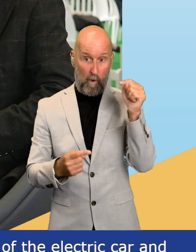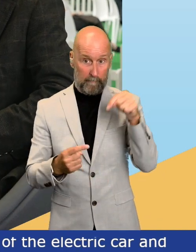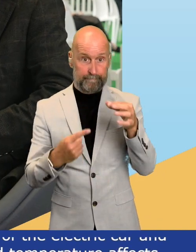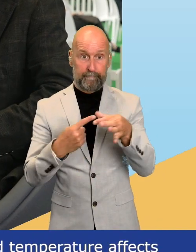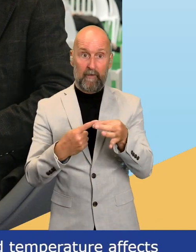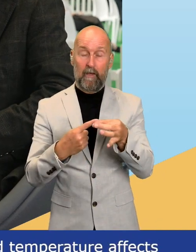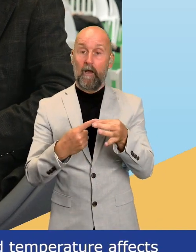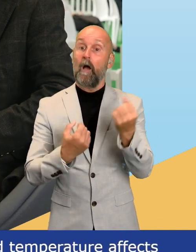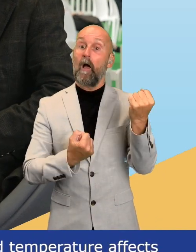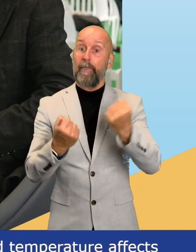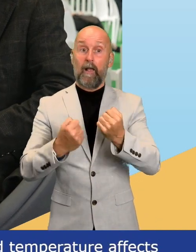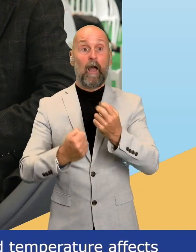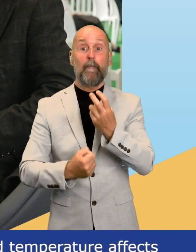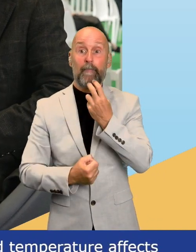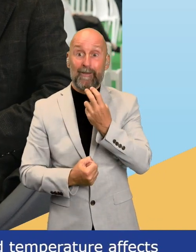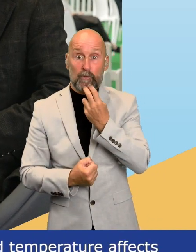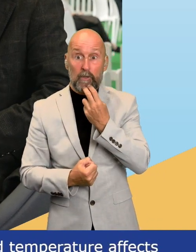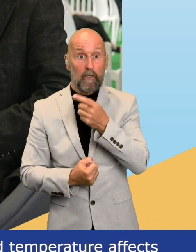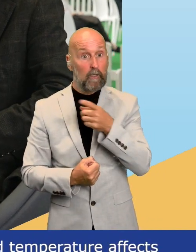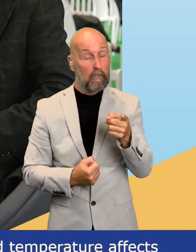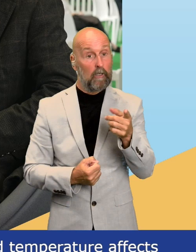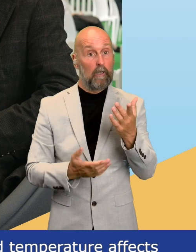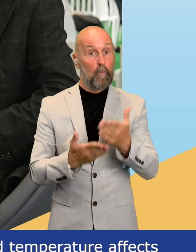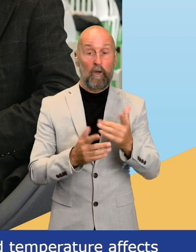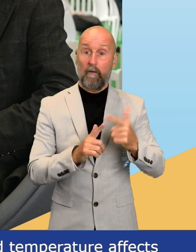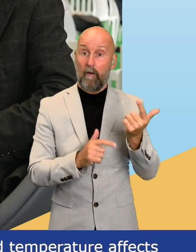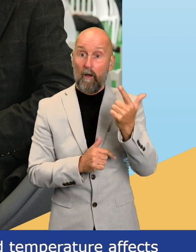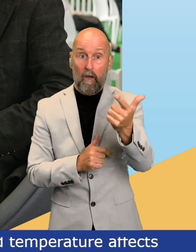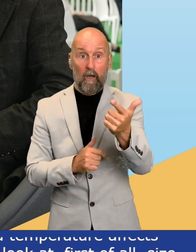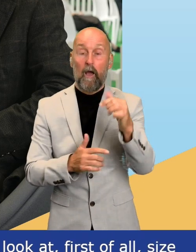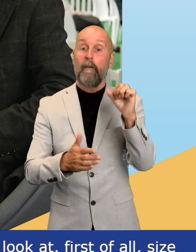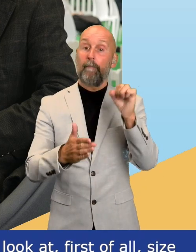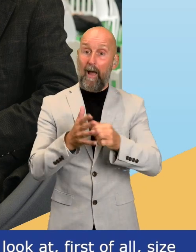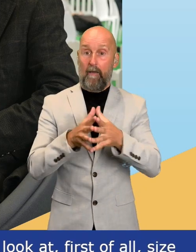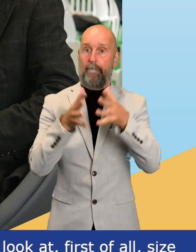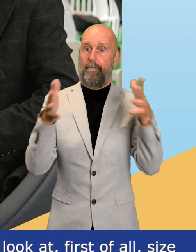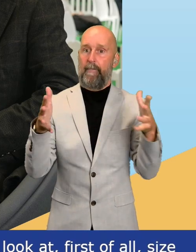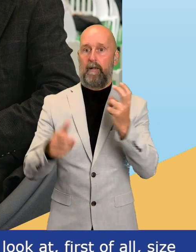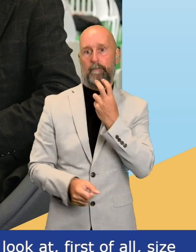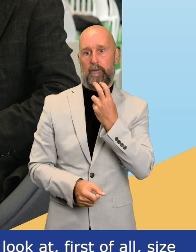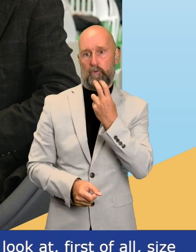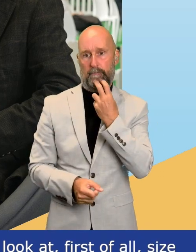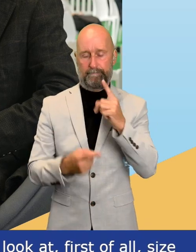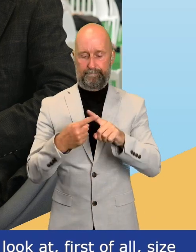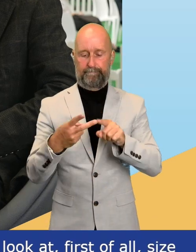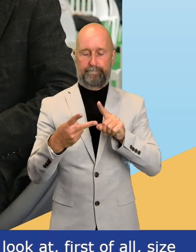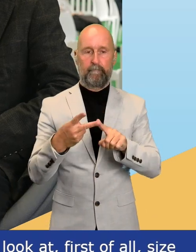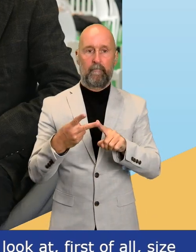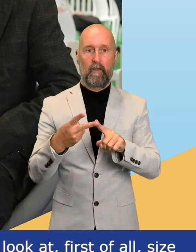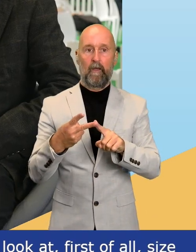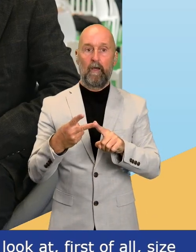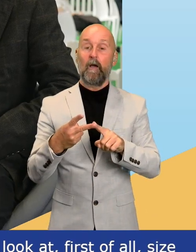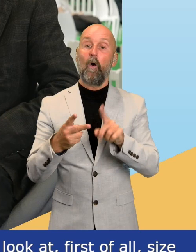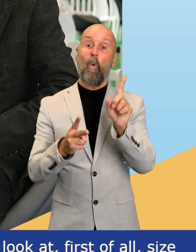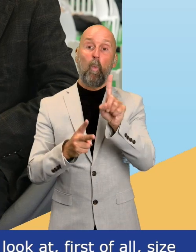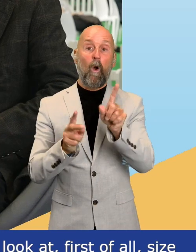size of the car's battery. So make sure if you do need a car that has big range, go for a car with a larger battery. But if you look at places like such as What Car,